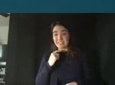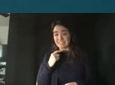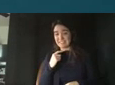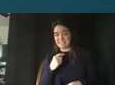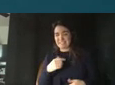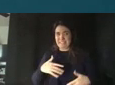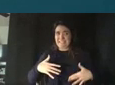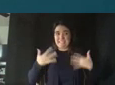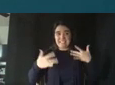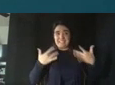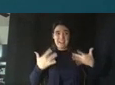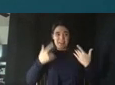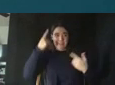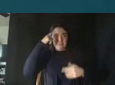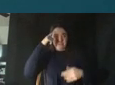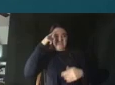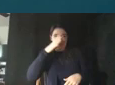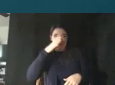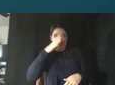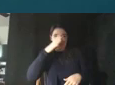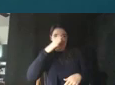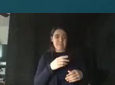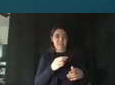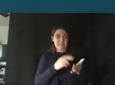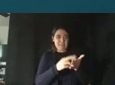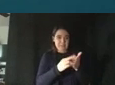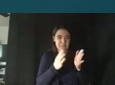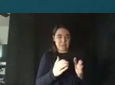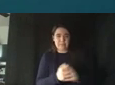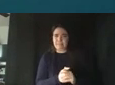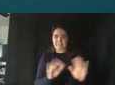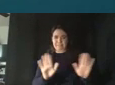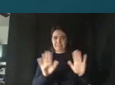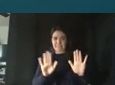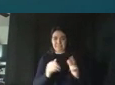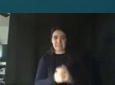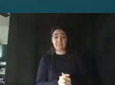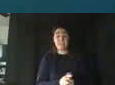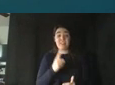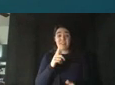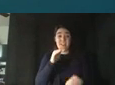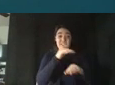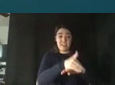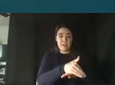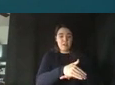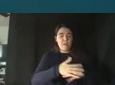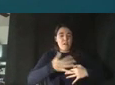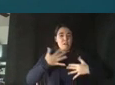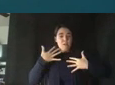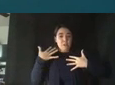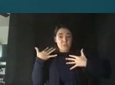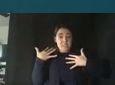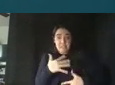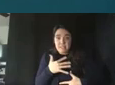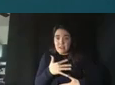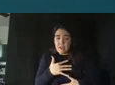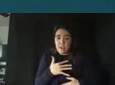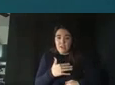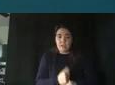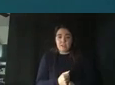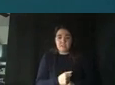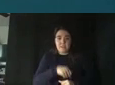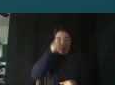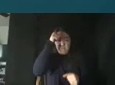them. It was one of the scariest nights of my life. It was one of the scariest nights of their lives. I remember